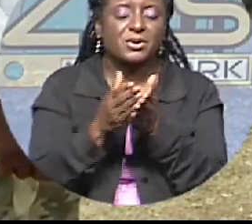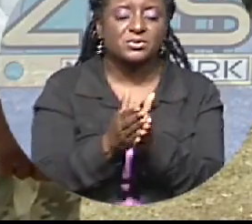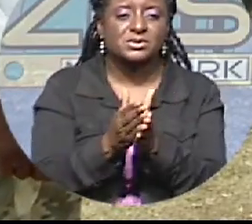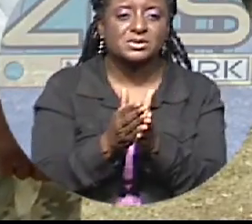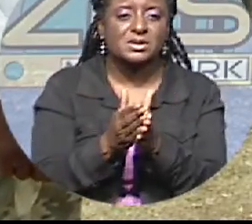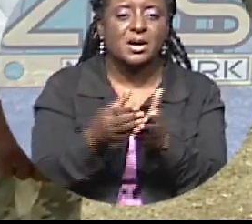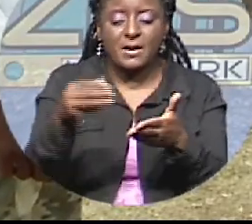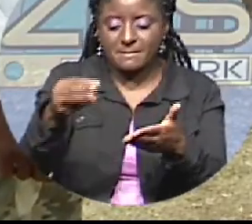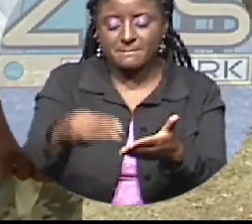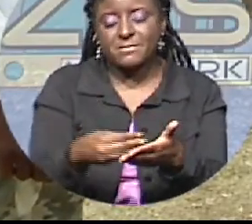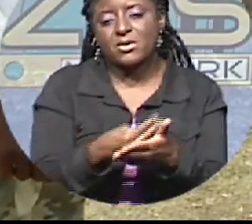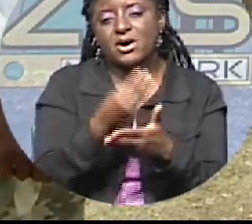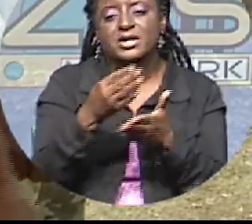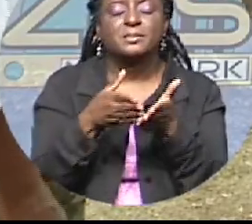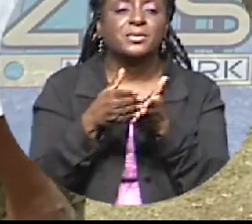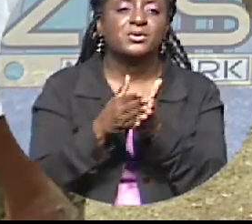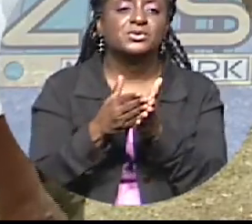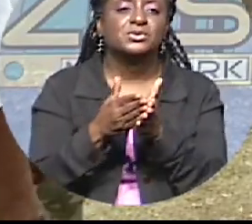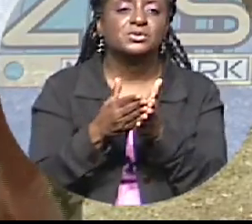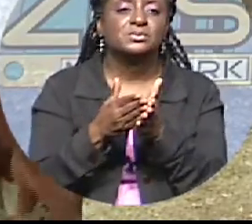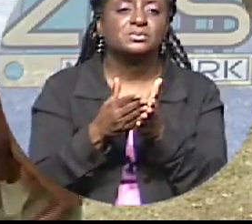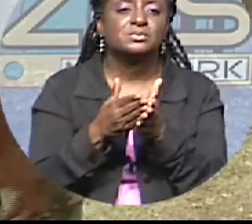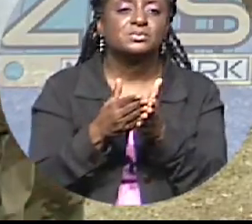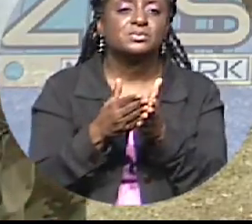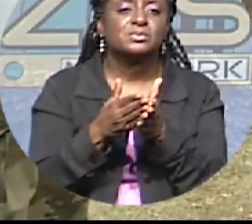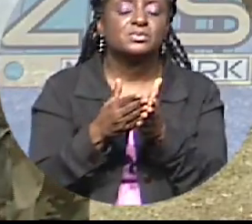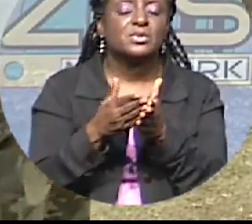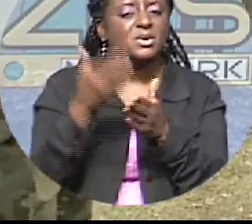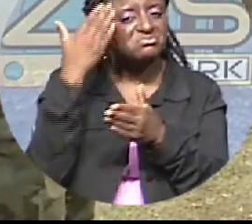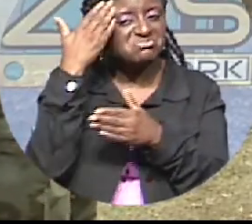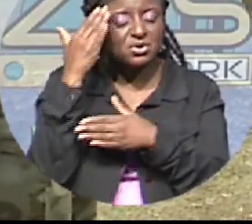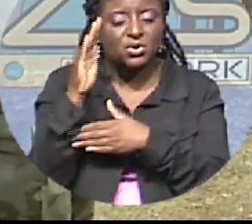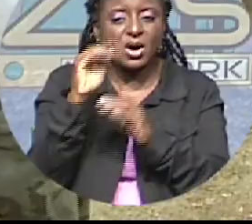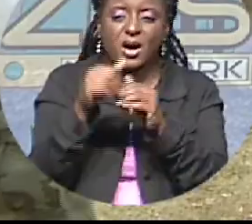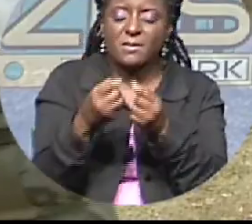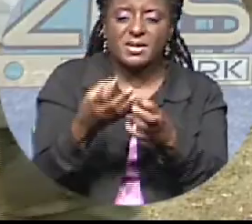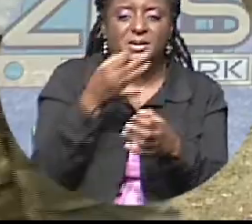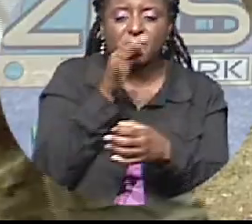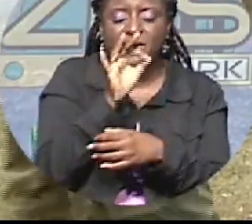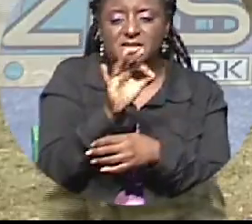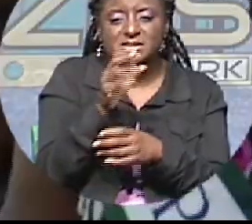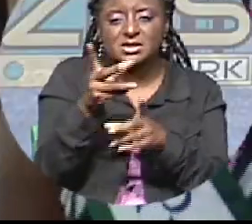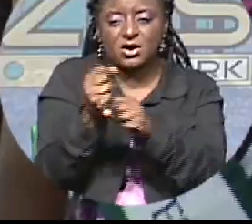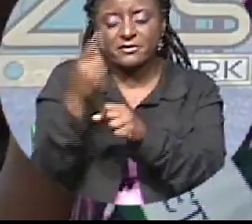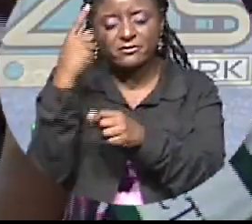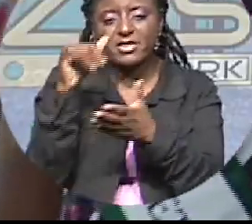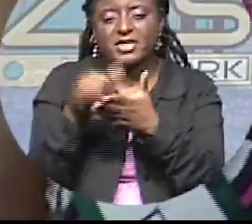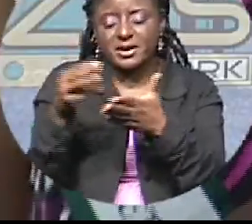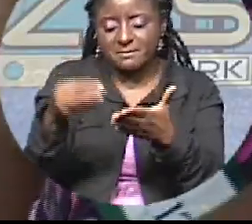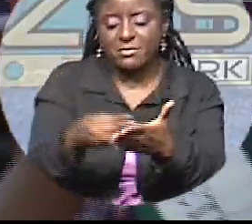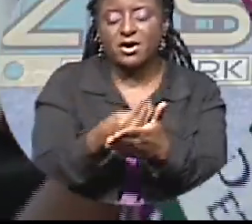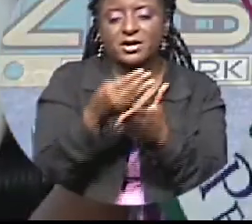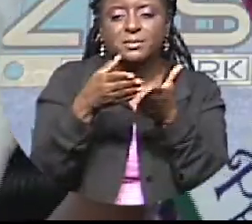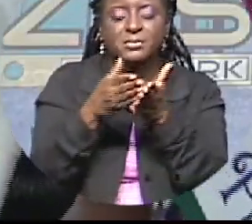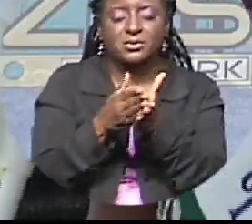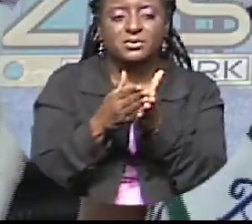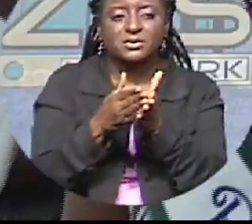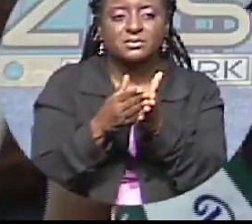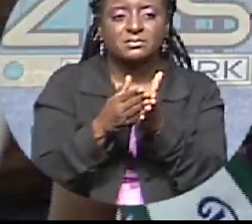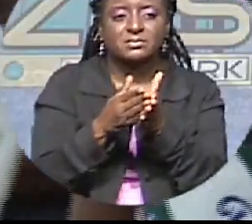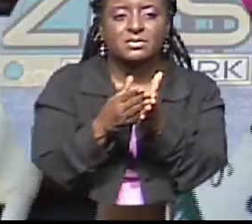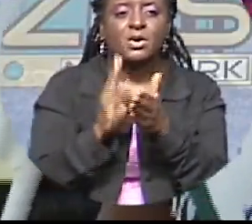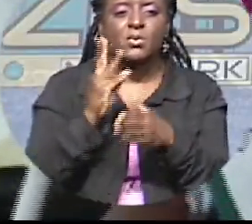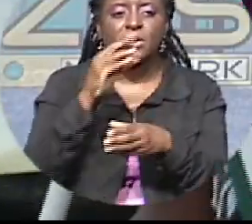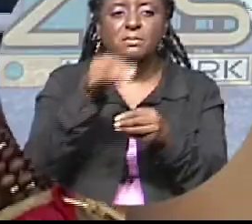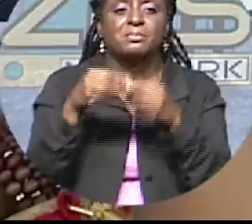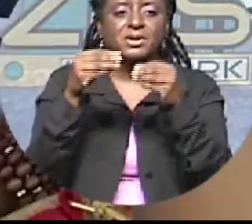model boats. We don't know how much points he got for that model boat, but the boat wasn't for that. We put all of our faith